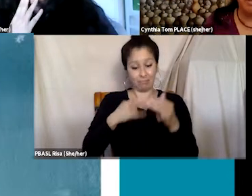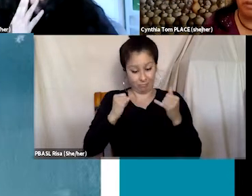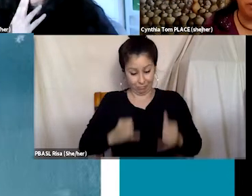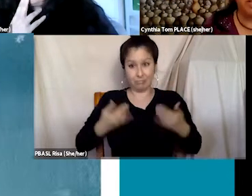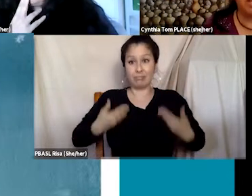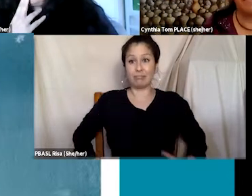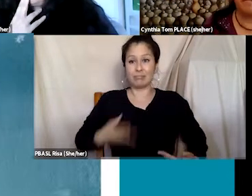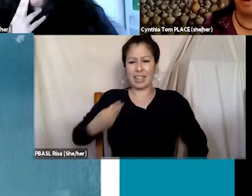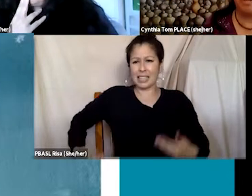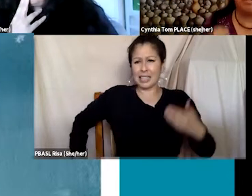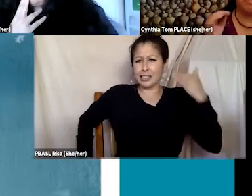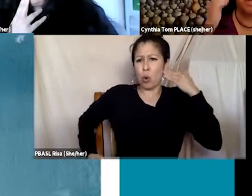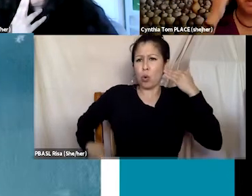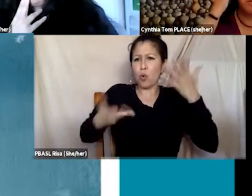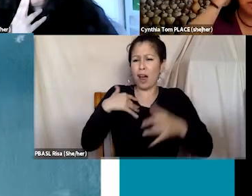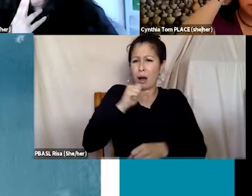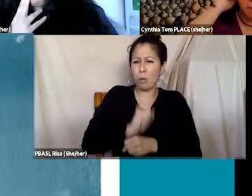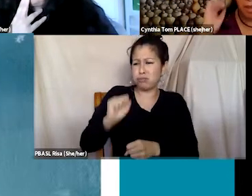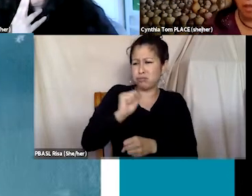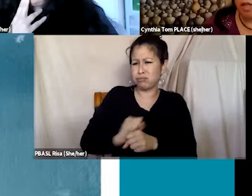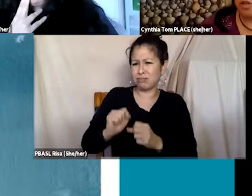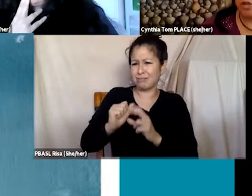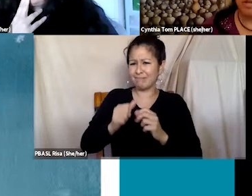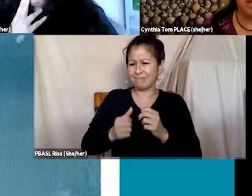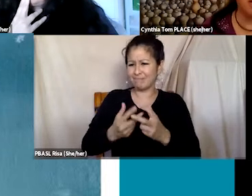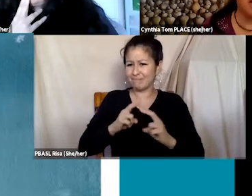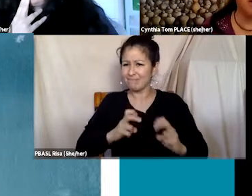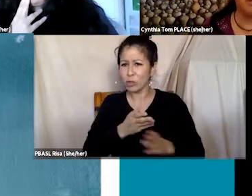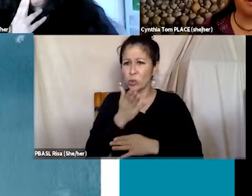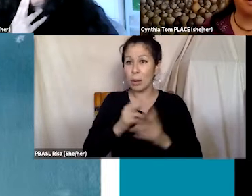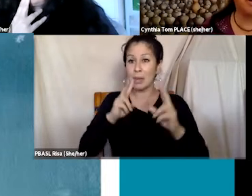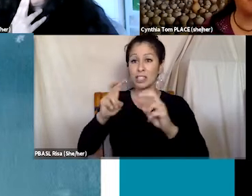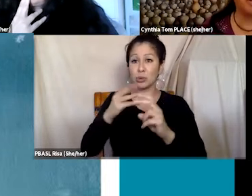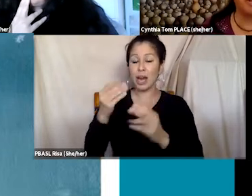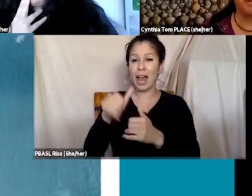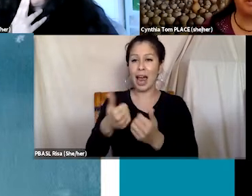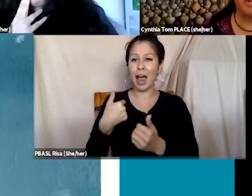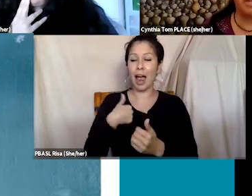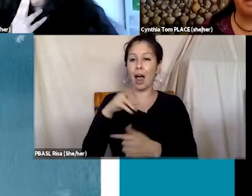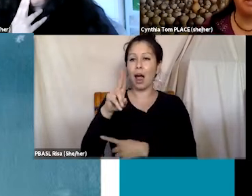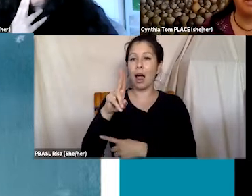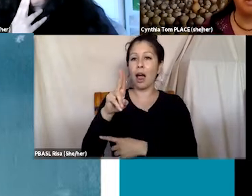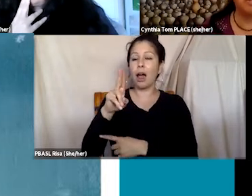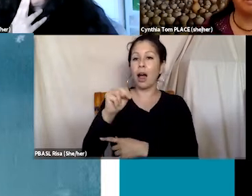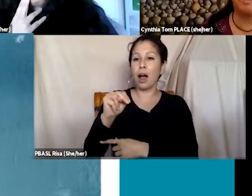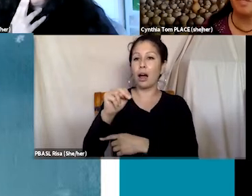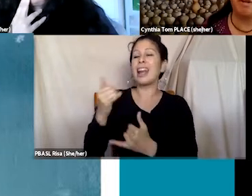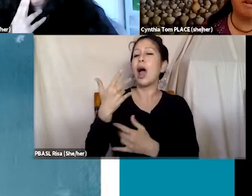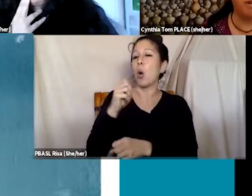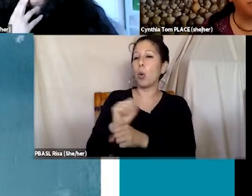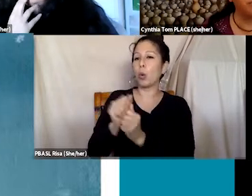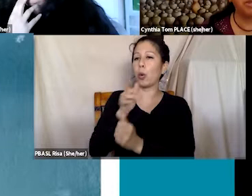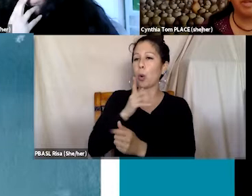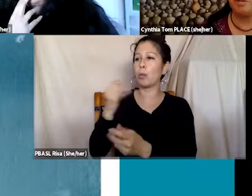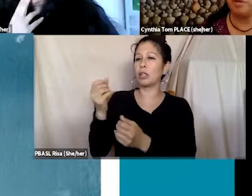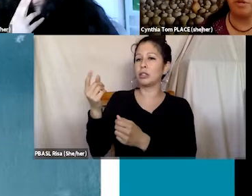individually, intuitively have worked through some of these issues, and then how I'm working with women to do this. And we're using